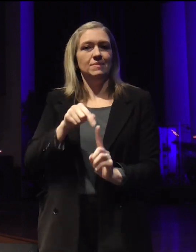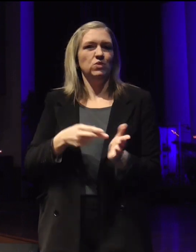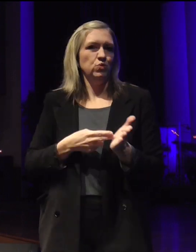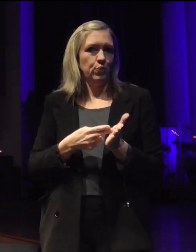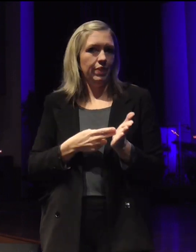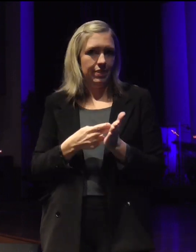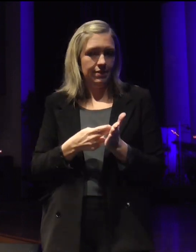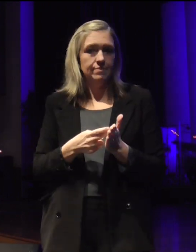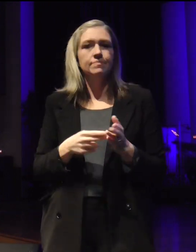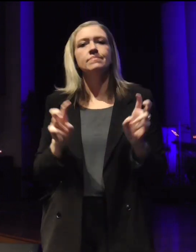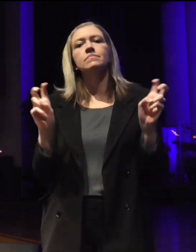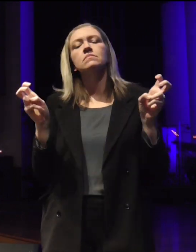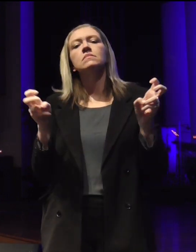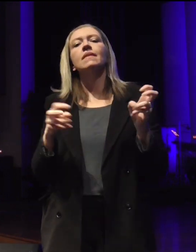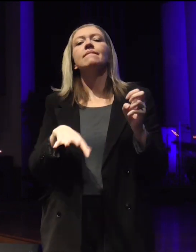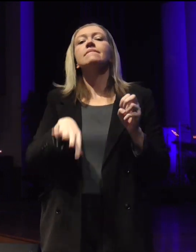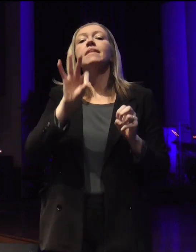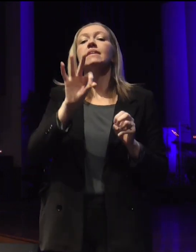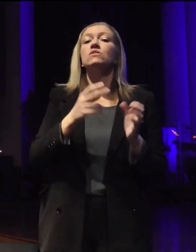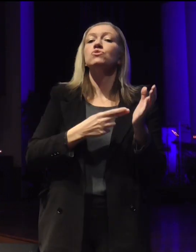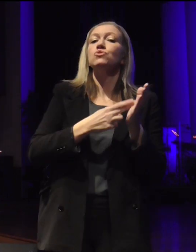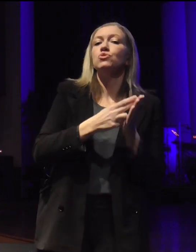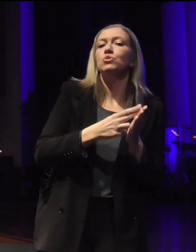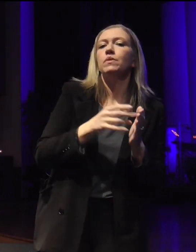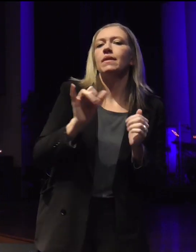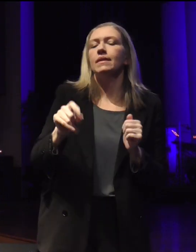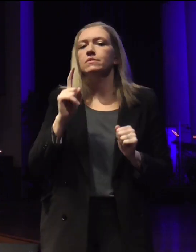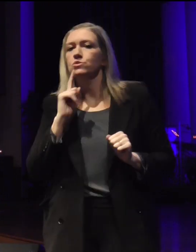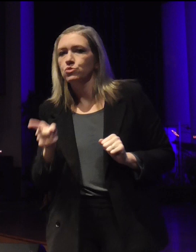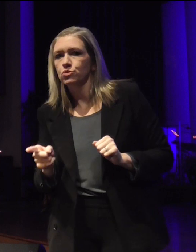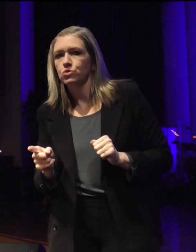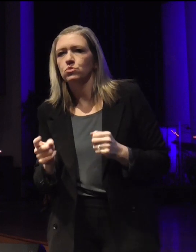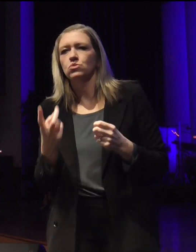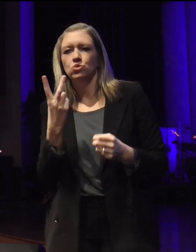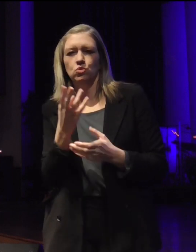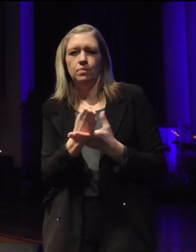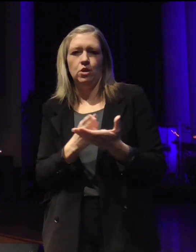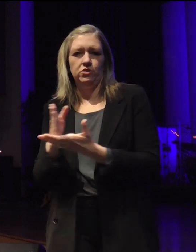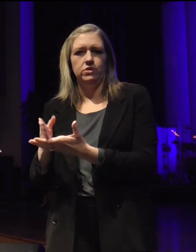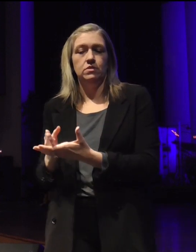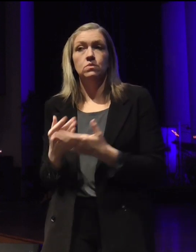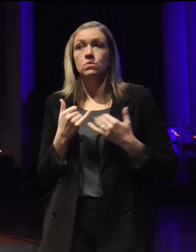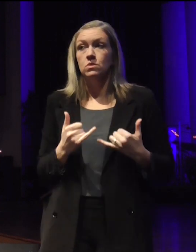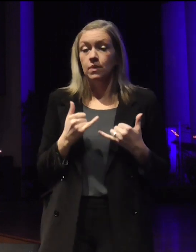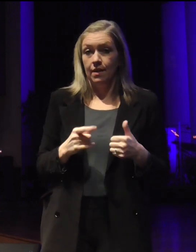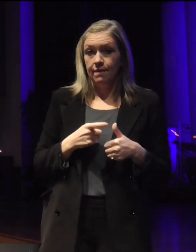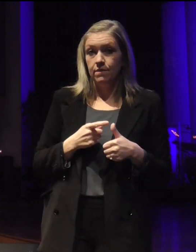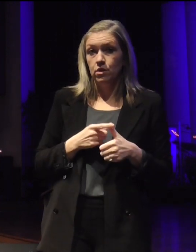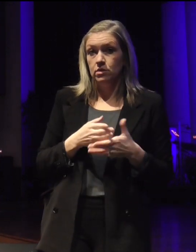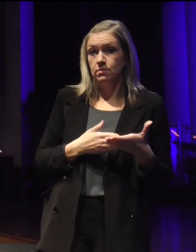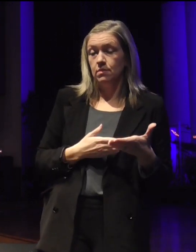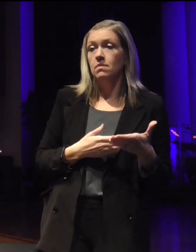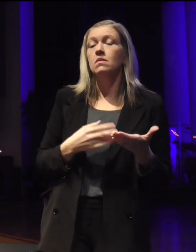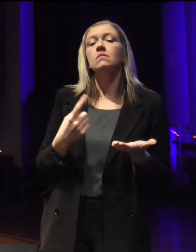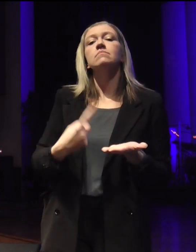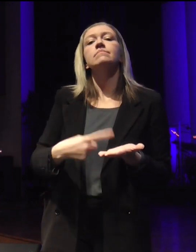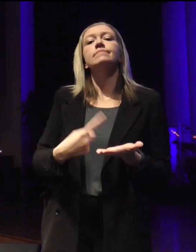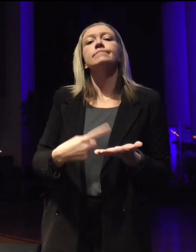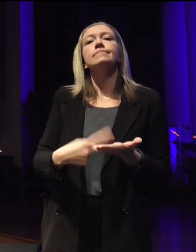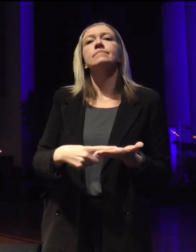series is Finding a Truth That's True. It's a 2-parter, and this first part today, we're talking about